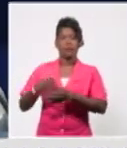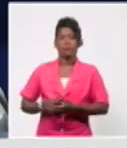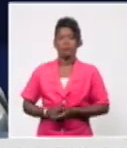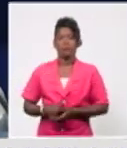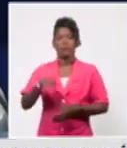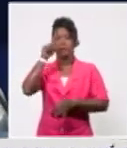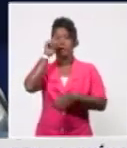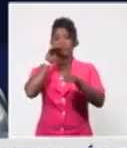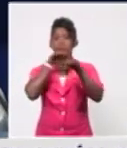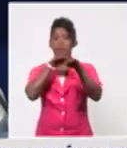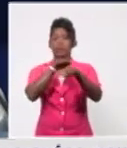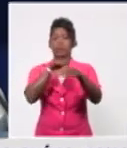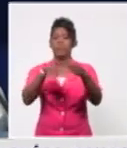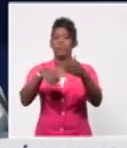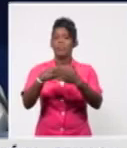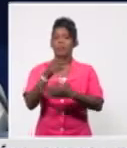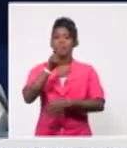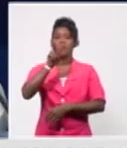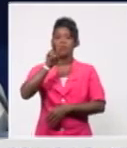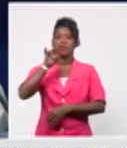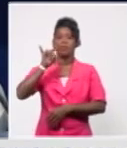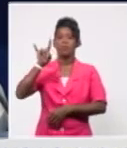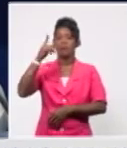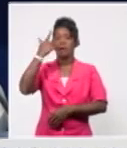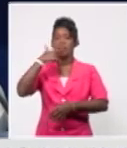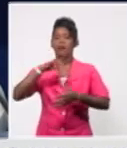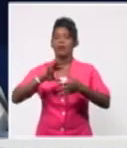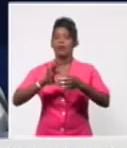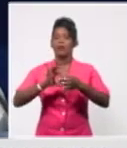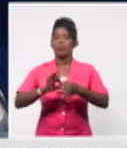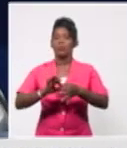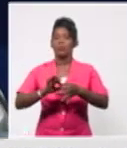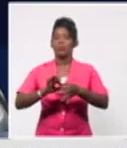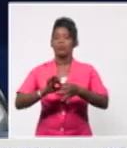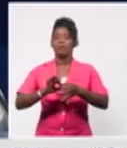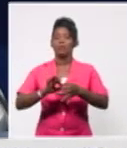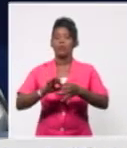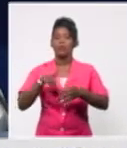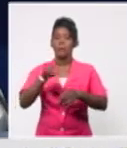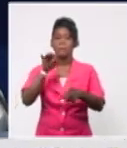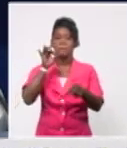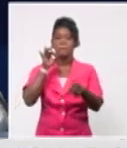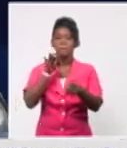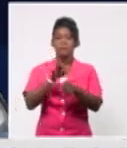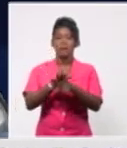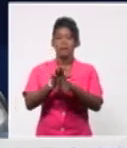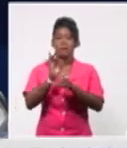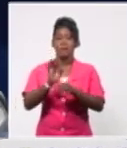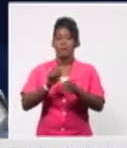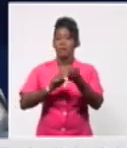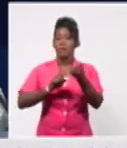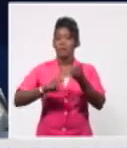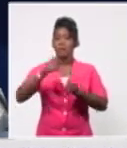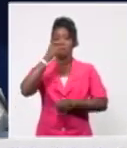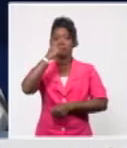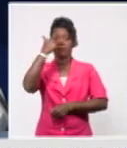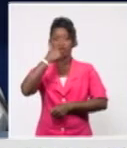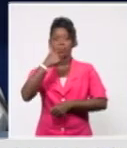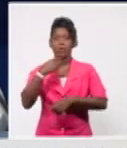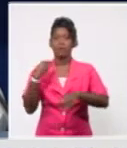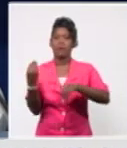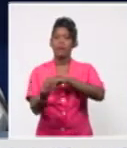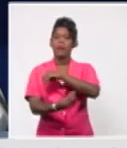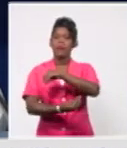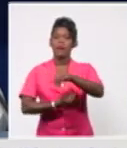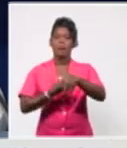hospital, she suffered a series of complications which began to intensify in the early hours of September the